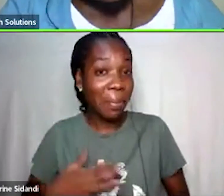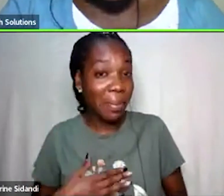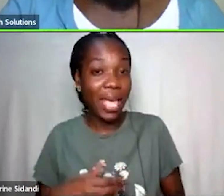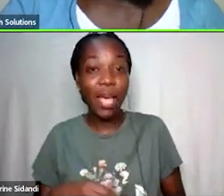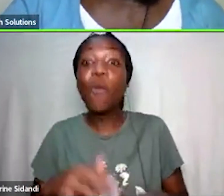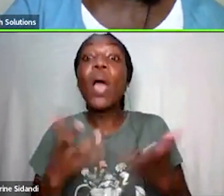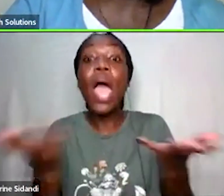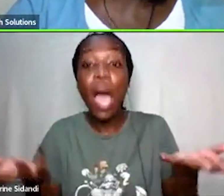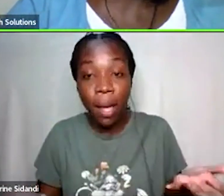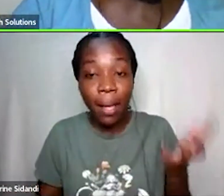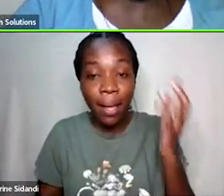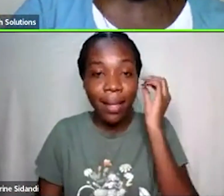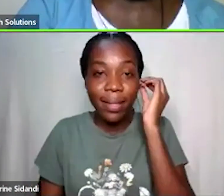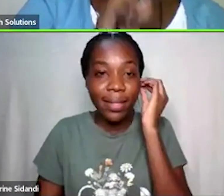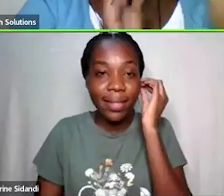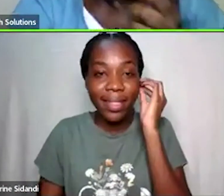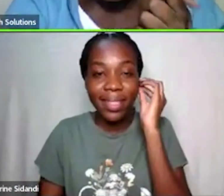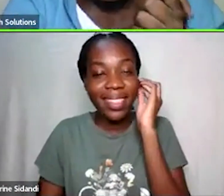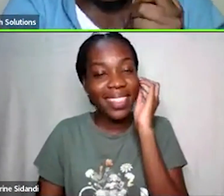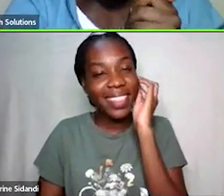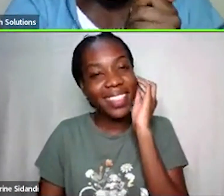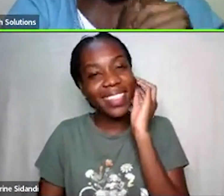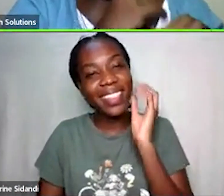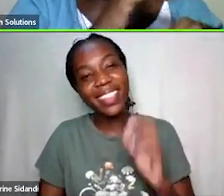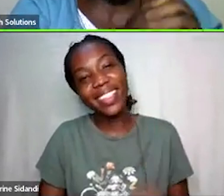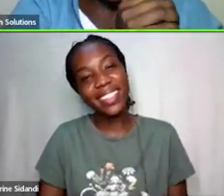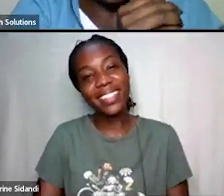Where? Hey, Sarah.